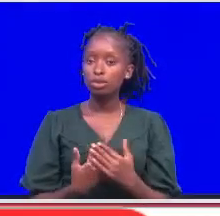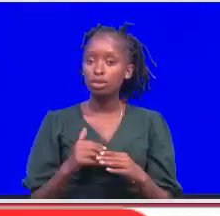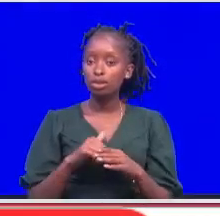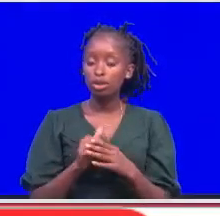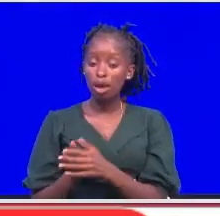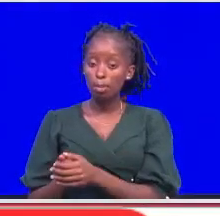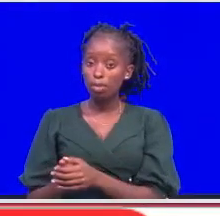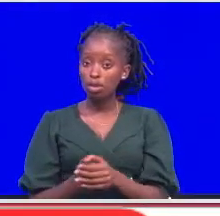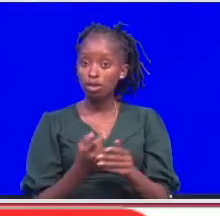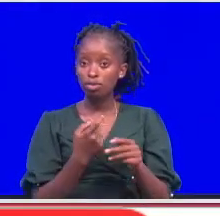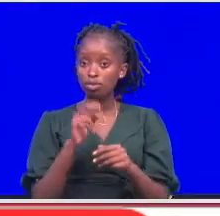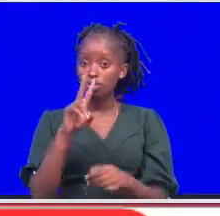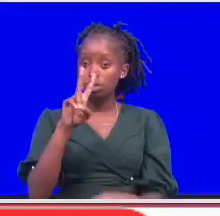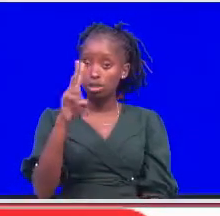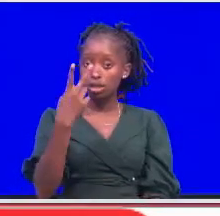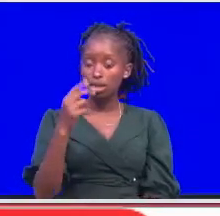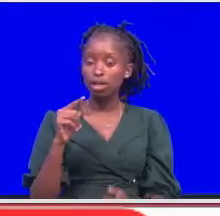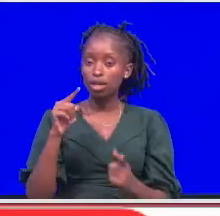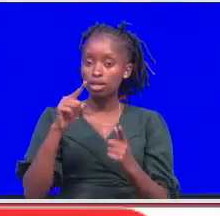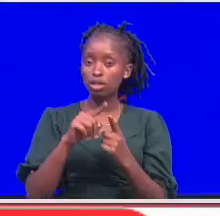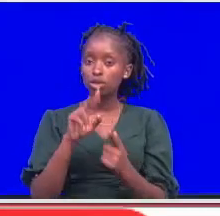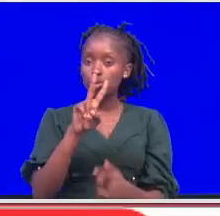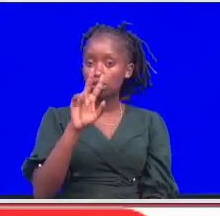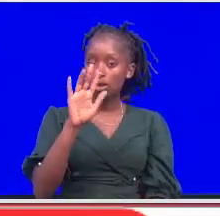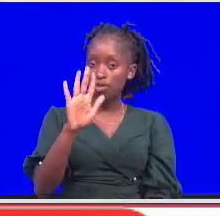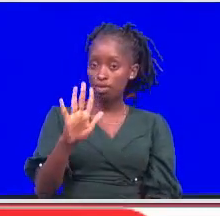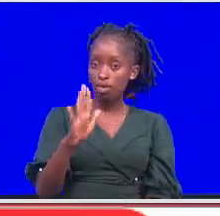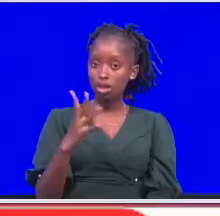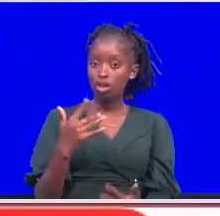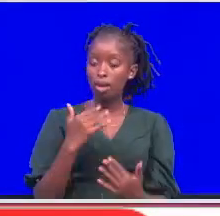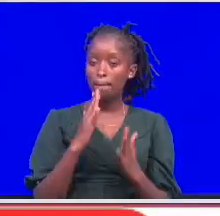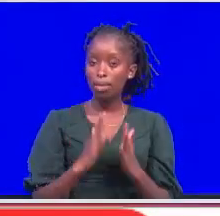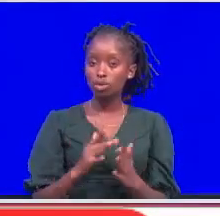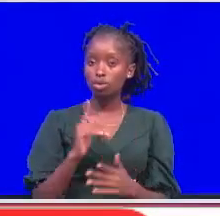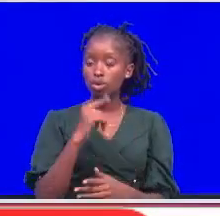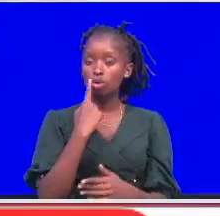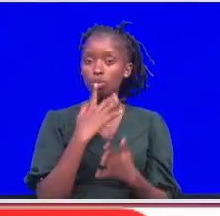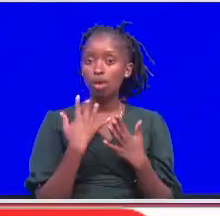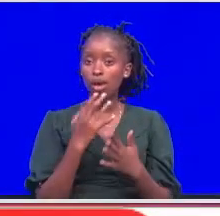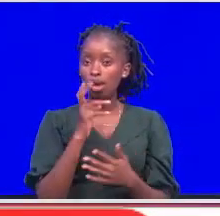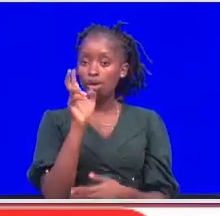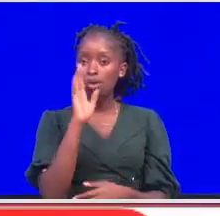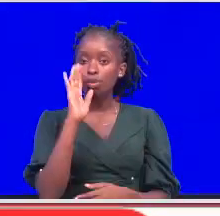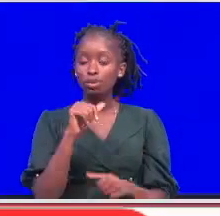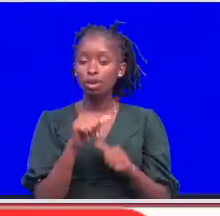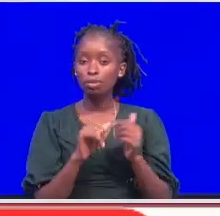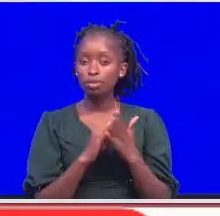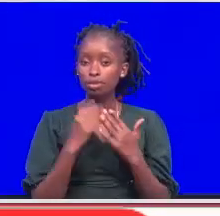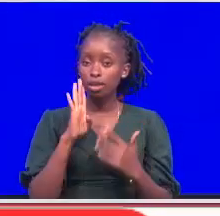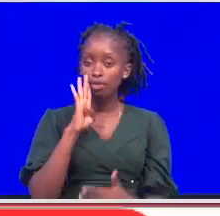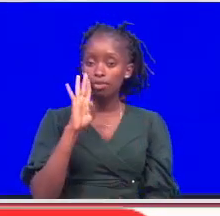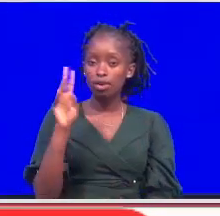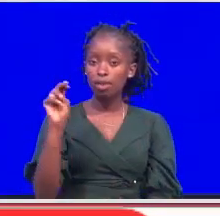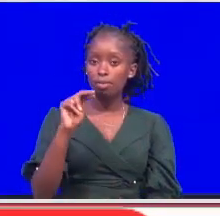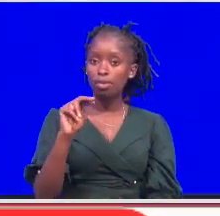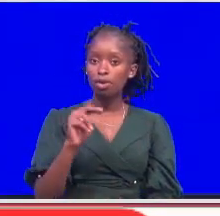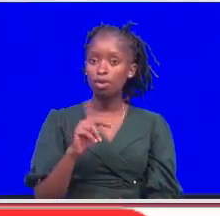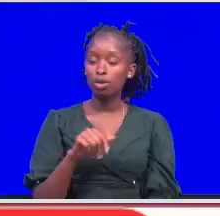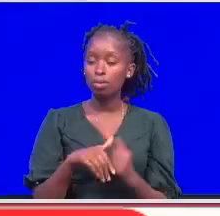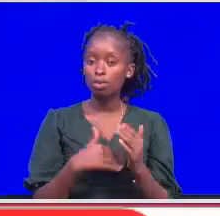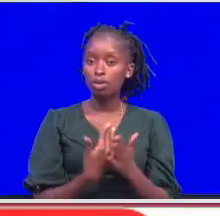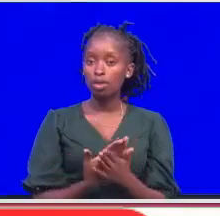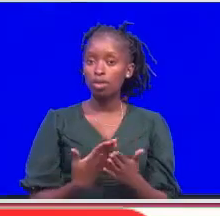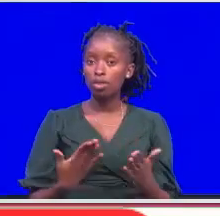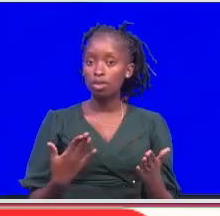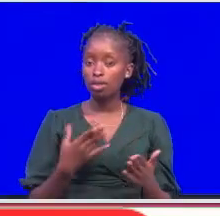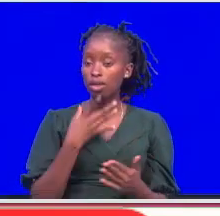to 25th. He is one of the veteran pros in the country who will be seeking a slice of the 400 million shillings prize kitty. Wangai is also